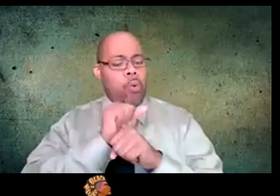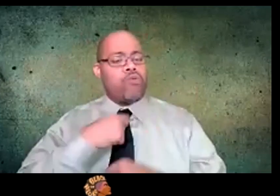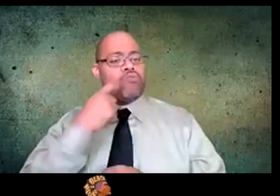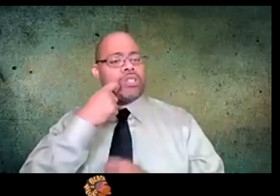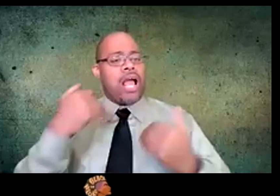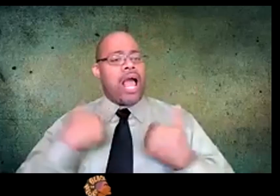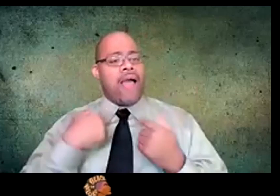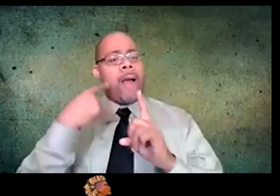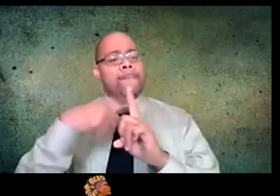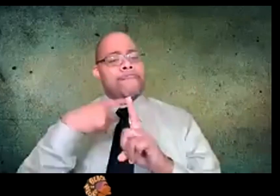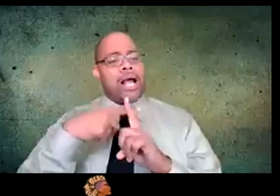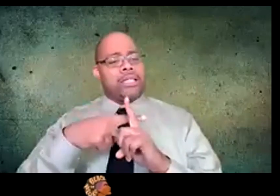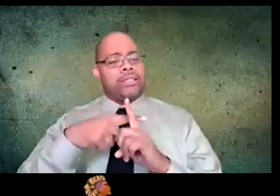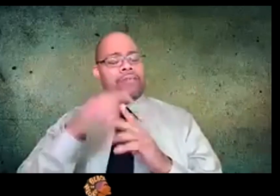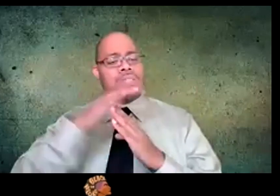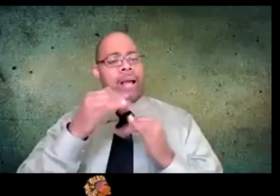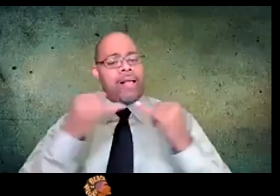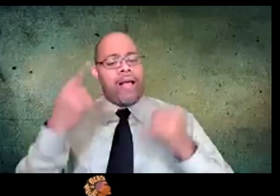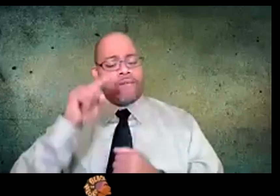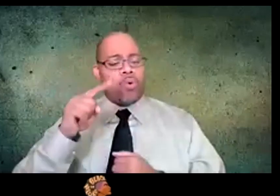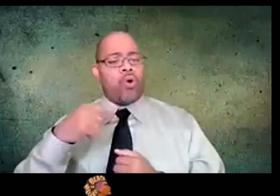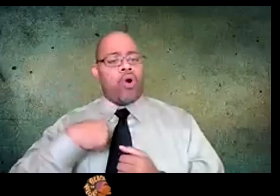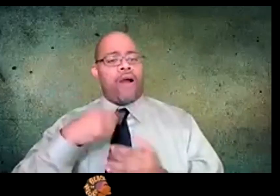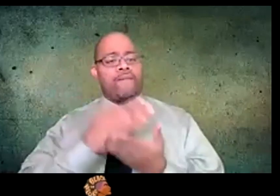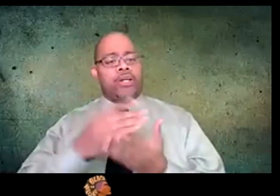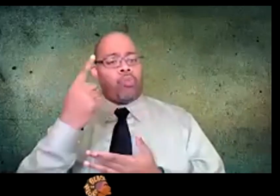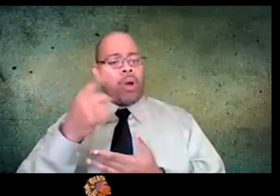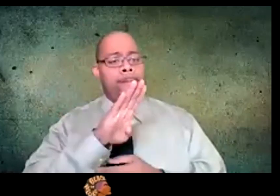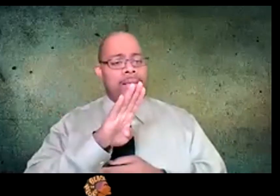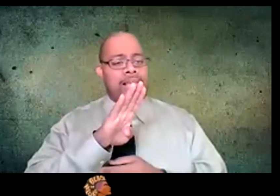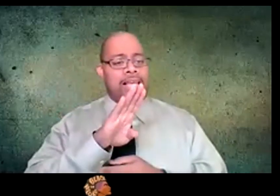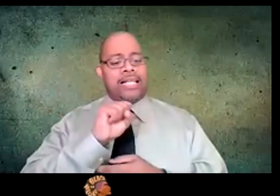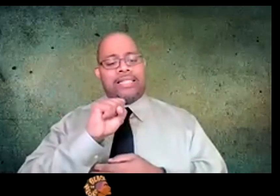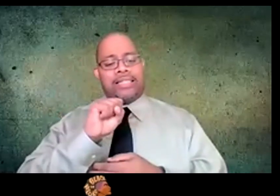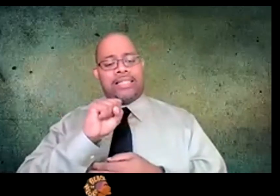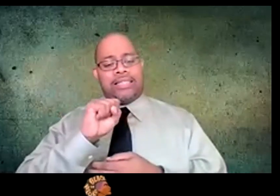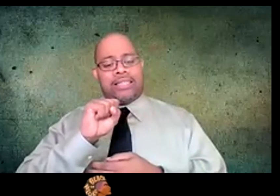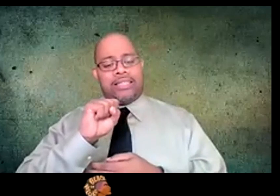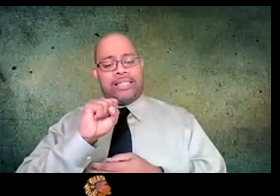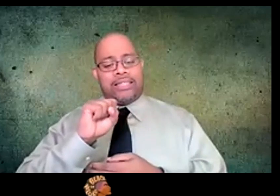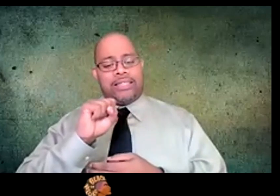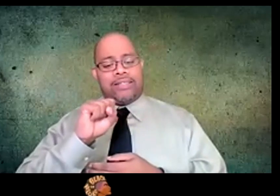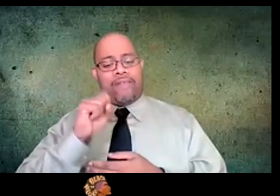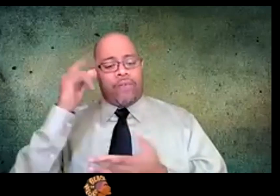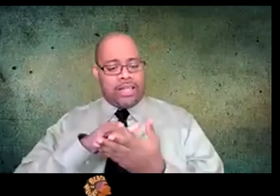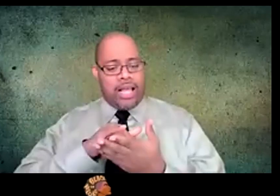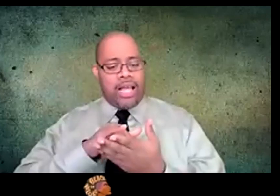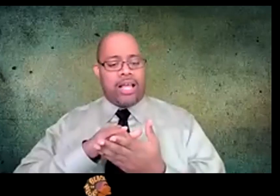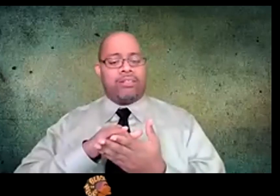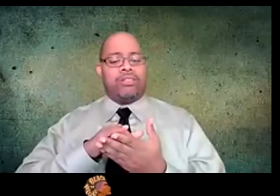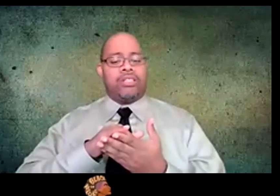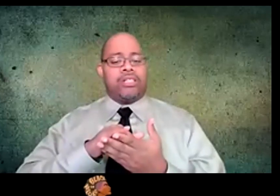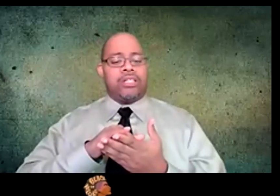a positive top-line readout for our phase 1b schizophrenia asset, which could be a real